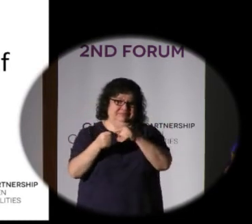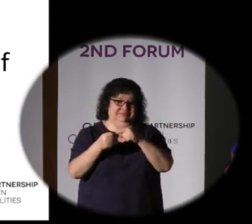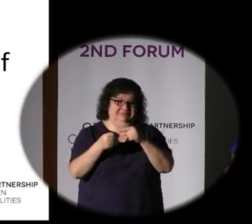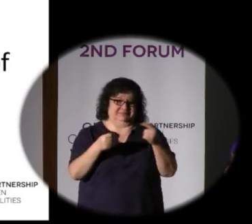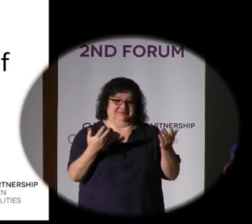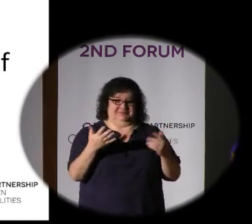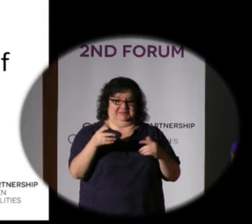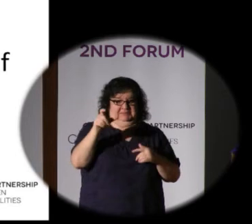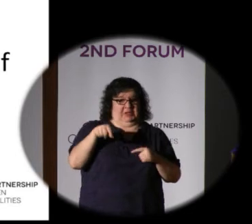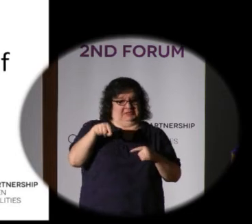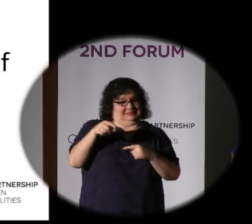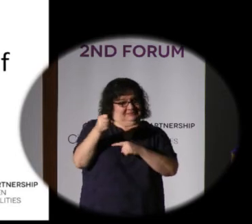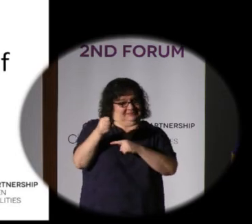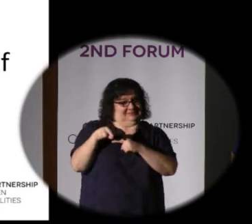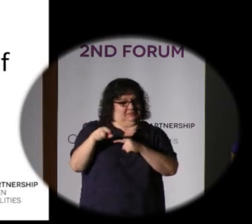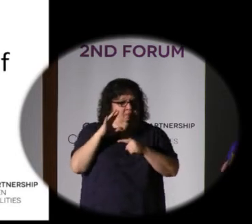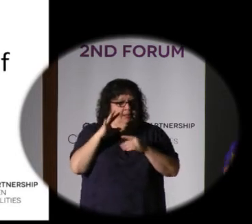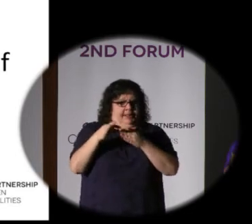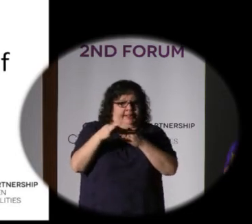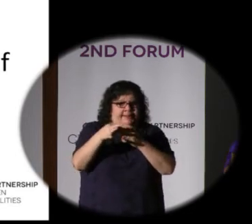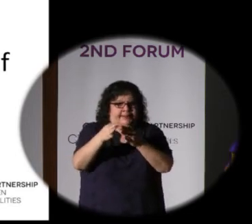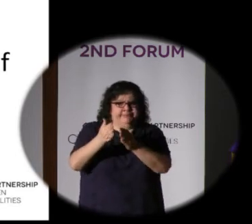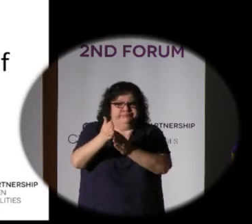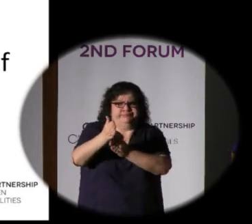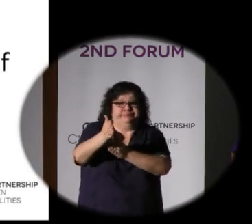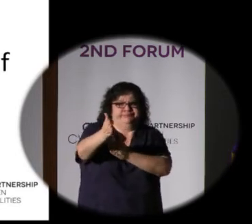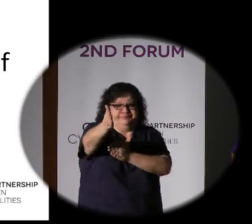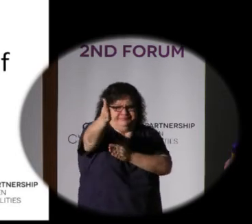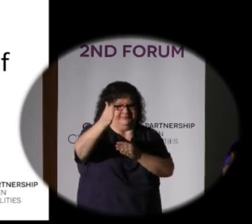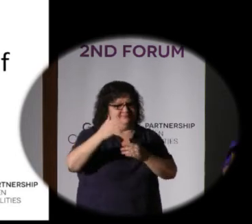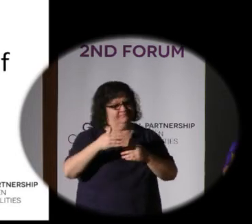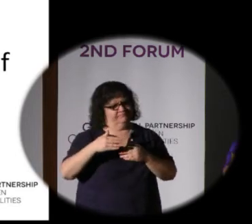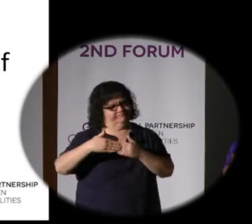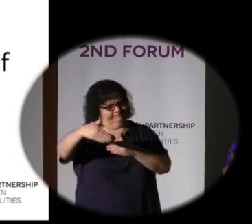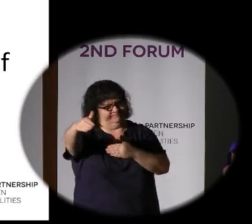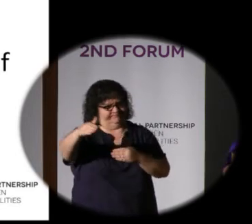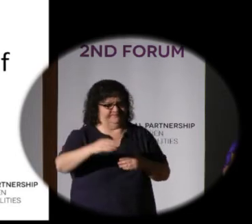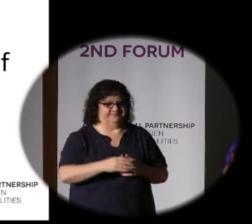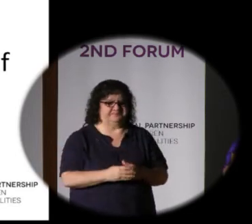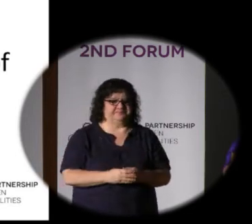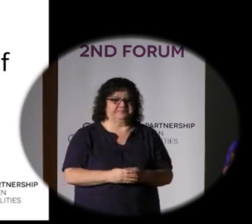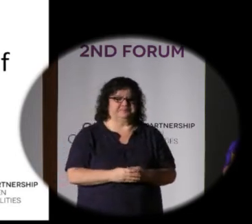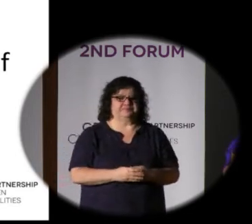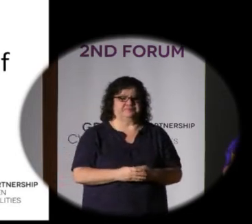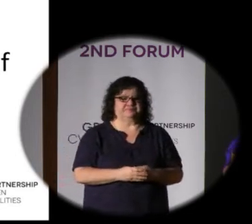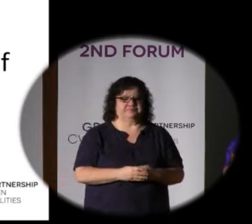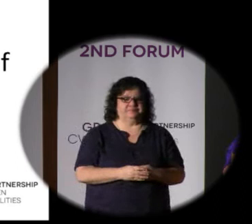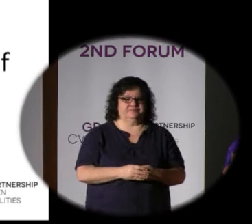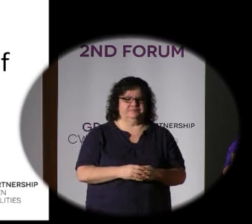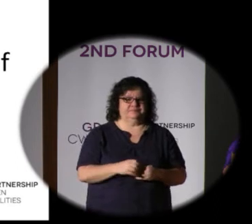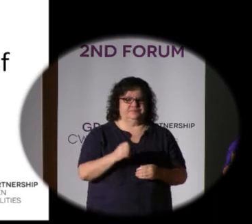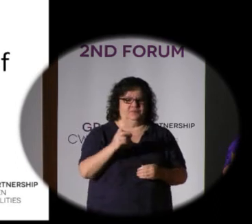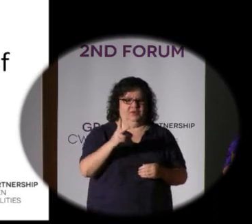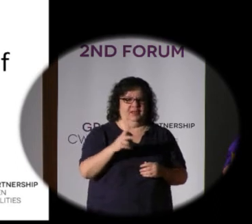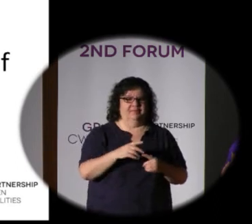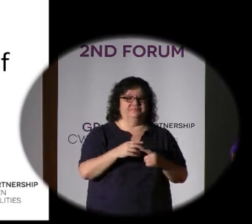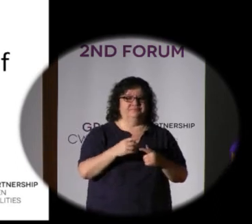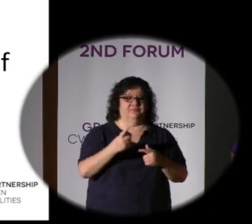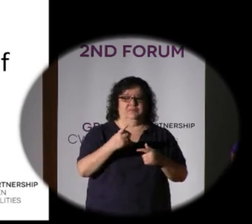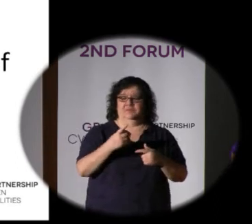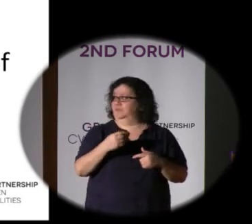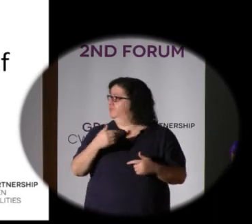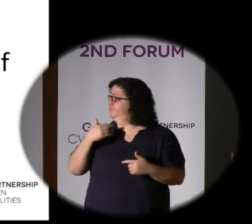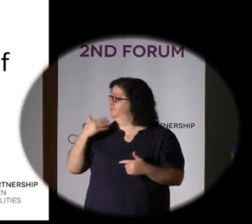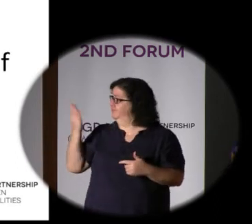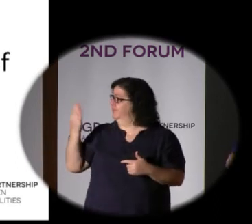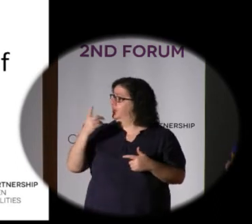Secondly, one of the objectives, and you can see in the reports, in the annual report for the GPcwd, the achievements, and one of the